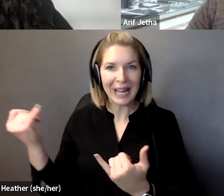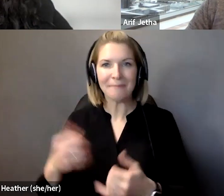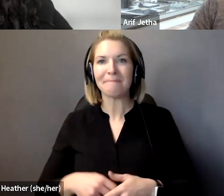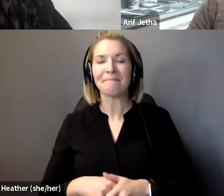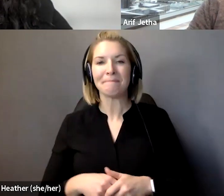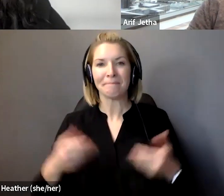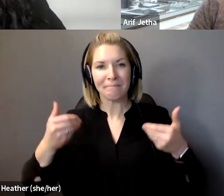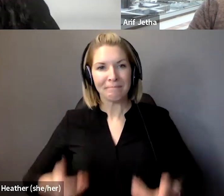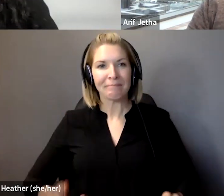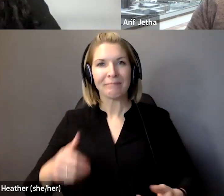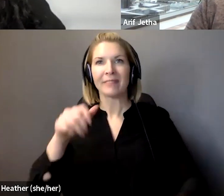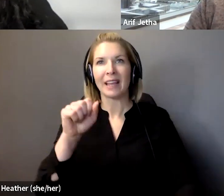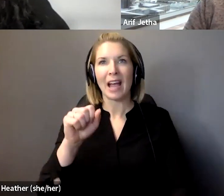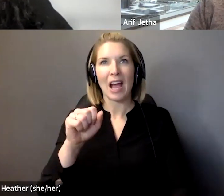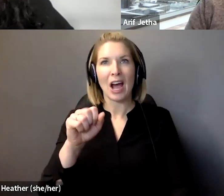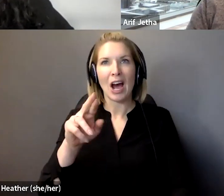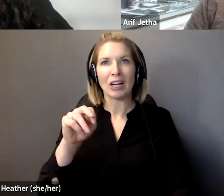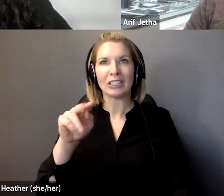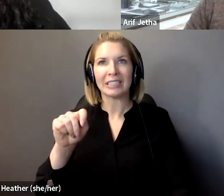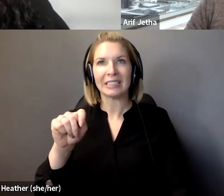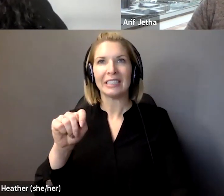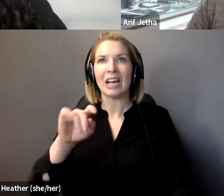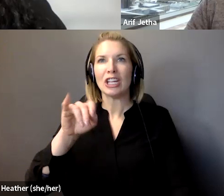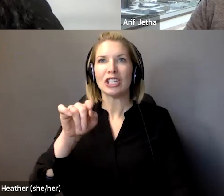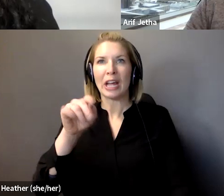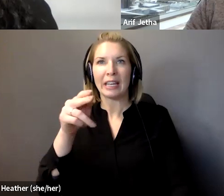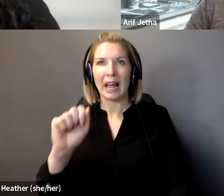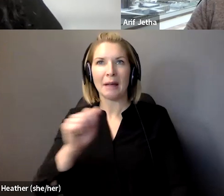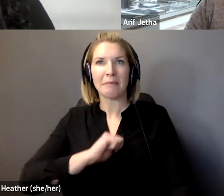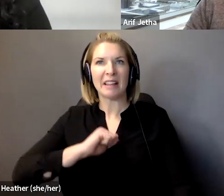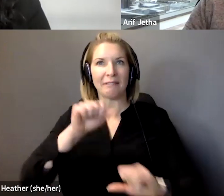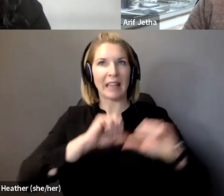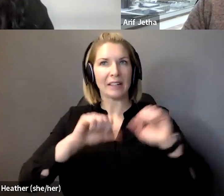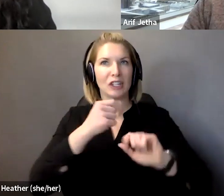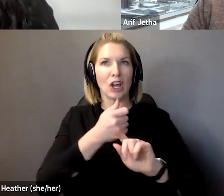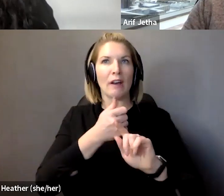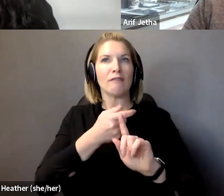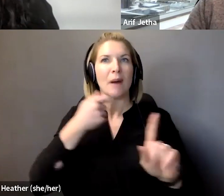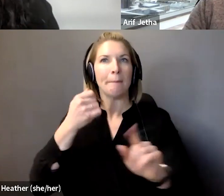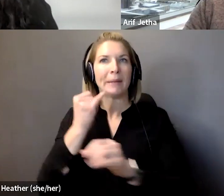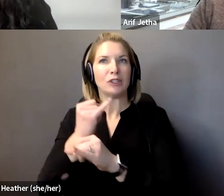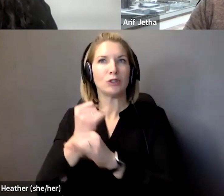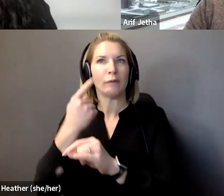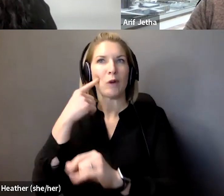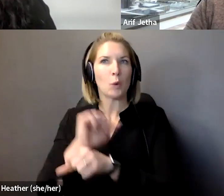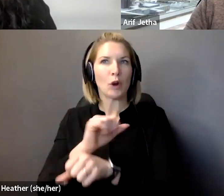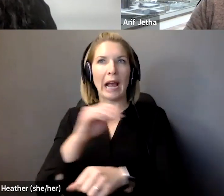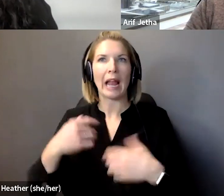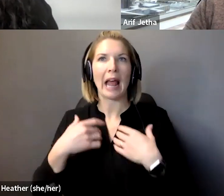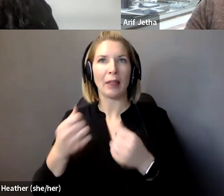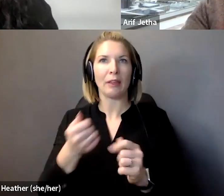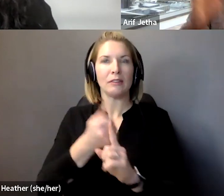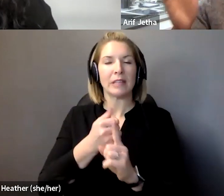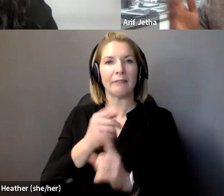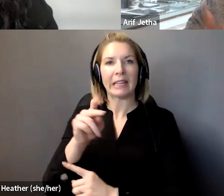So my name is Arif Jetha, and I'm a scientist at the Institute for Work and Health. And I'm joined by my colleague, Kay Nasir, who's a project coordinator